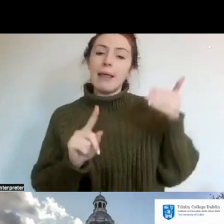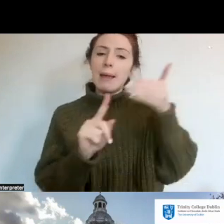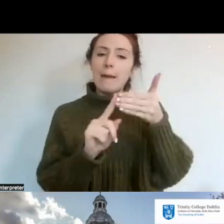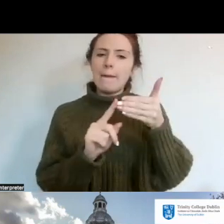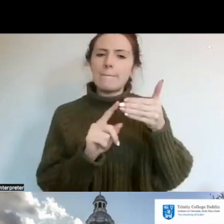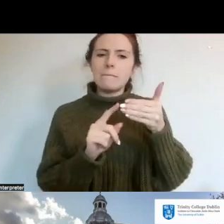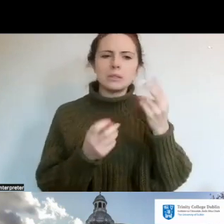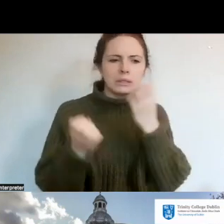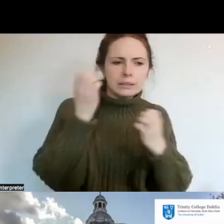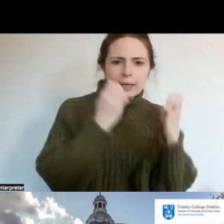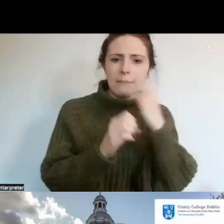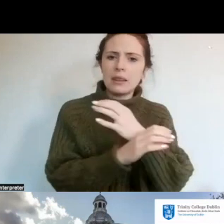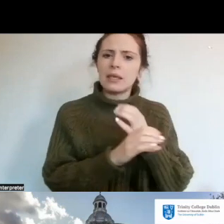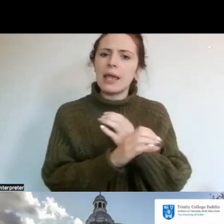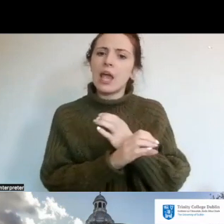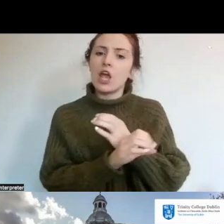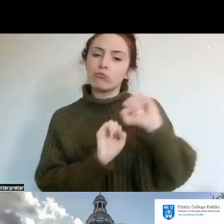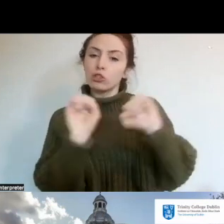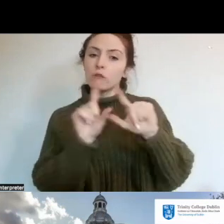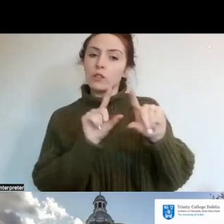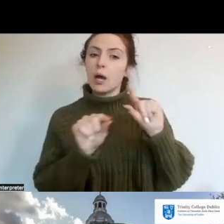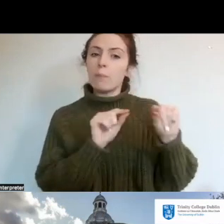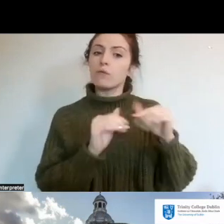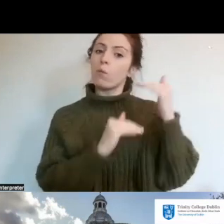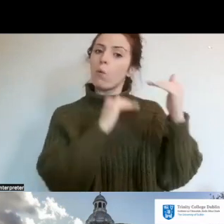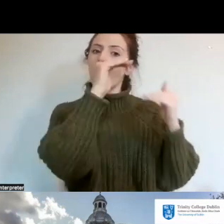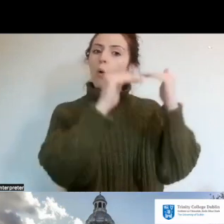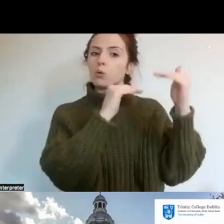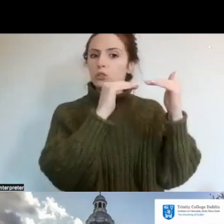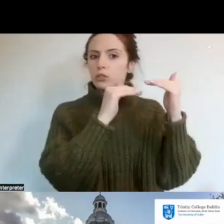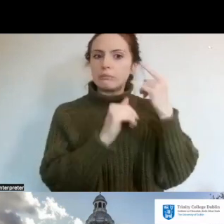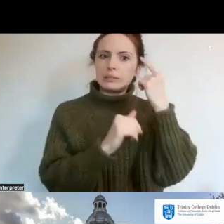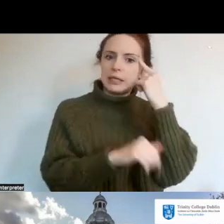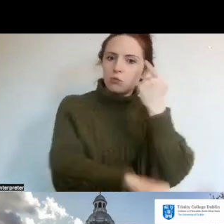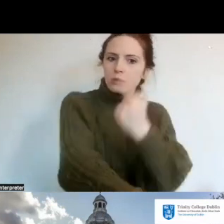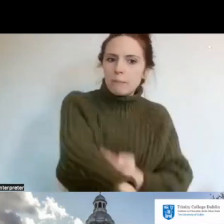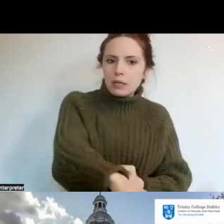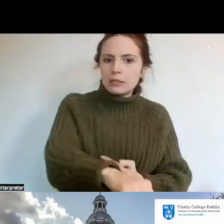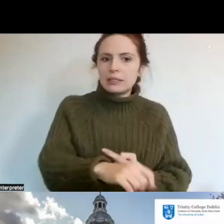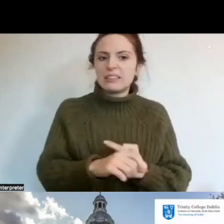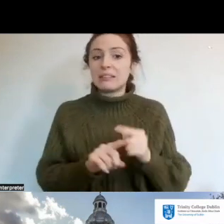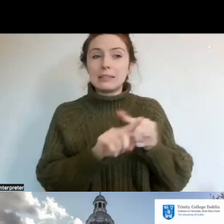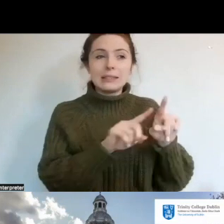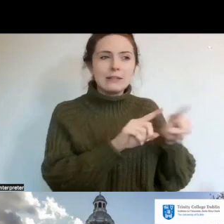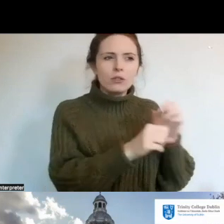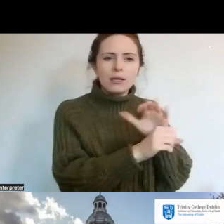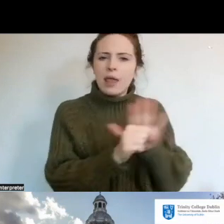options for older adults with intellectual disabilities and complex age-related conditions across a number of settings.